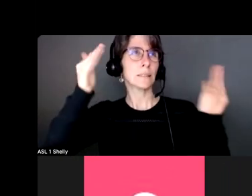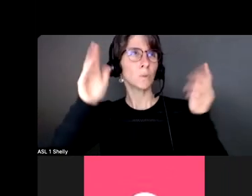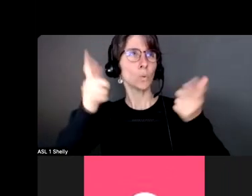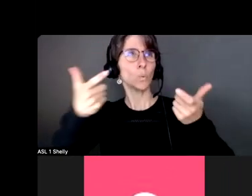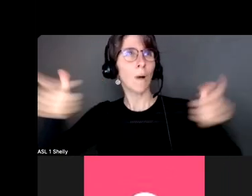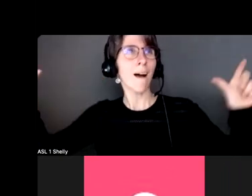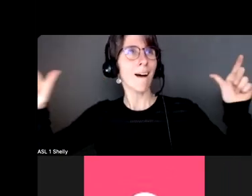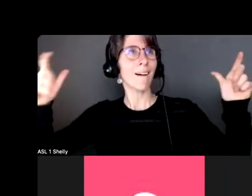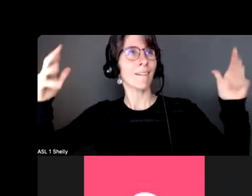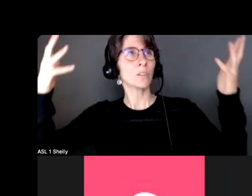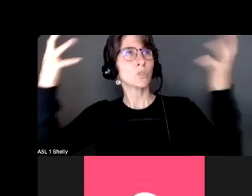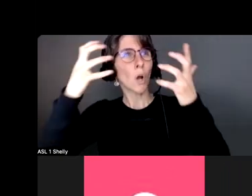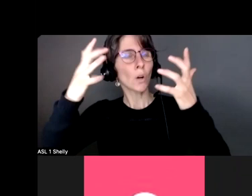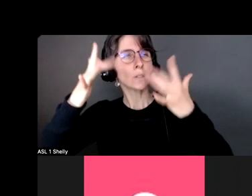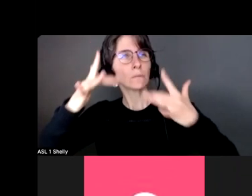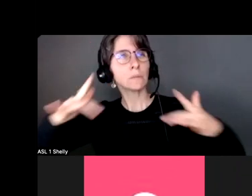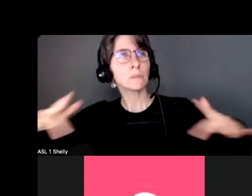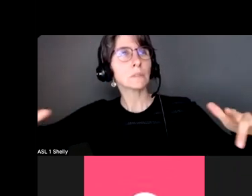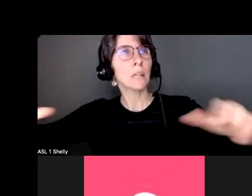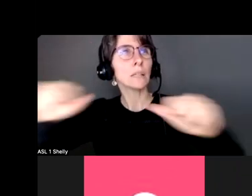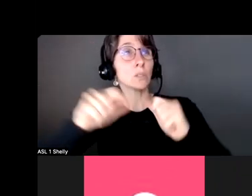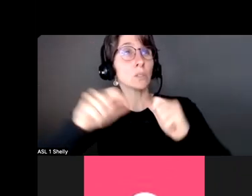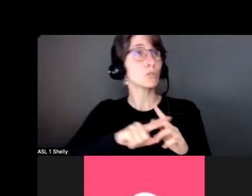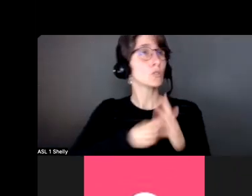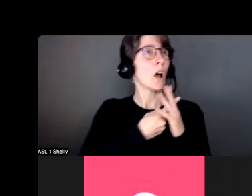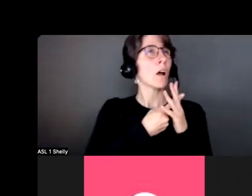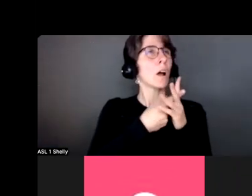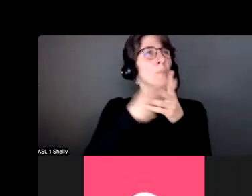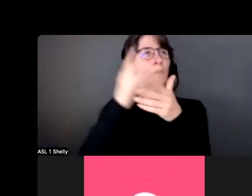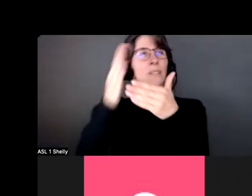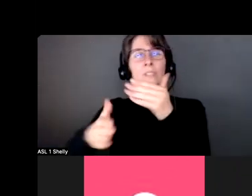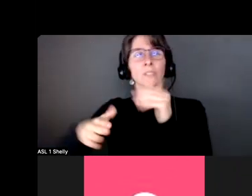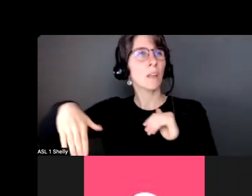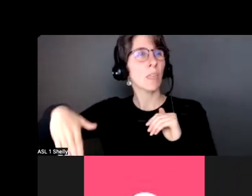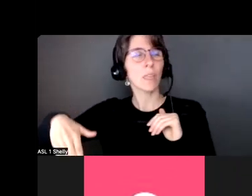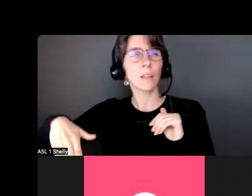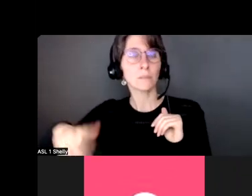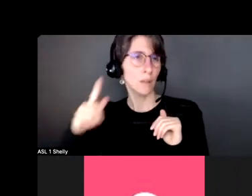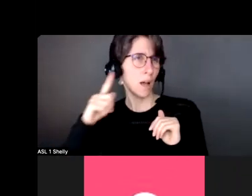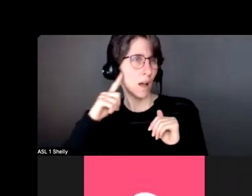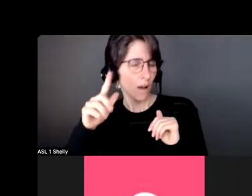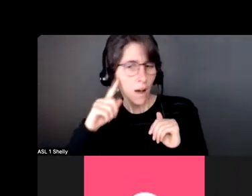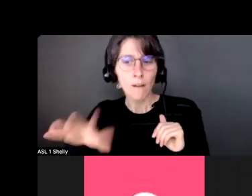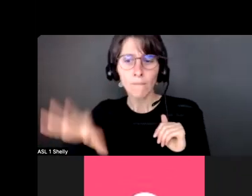desolate, begun without a finish. I think I found some sandpaper.